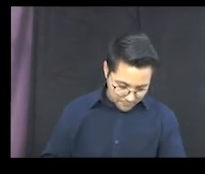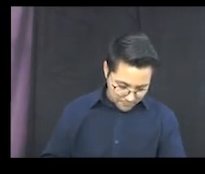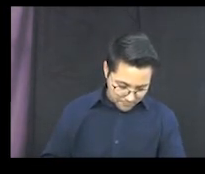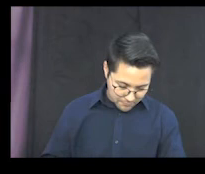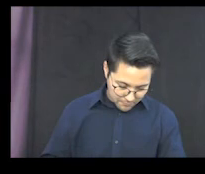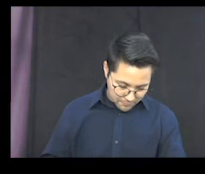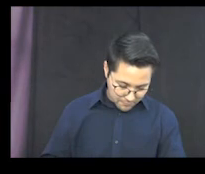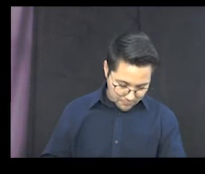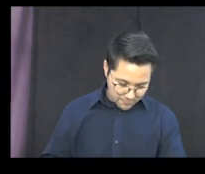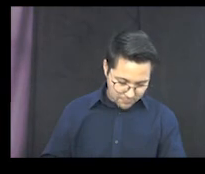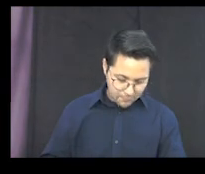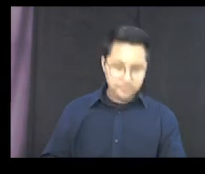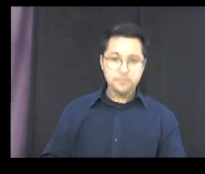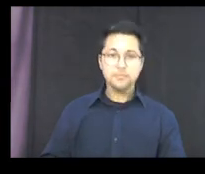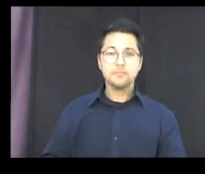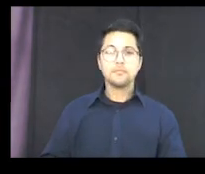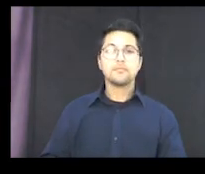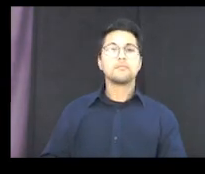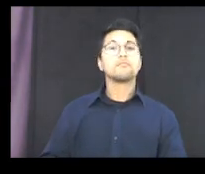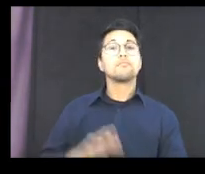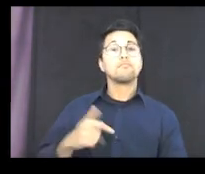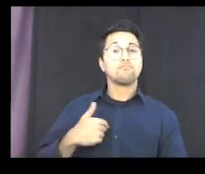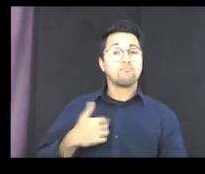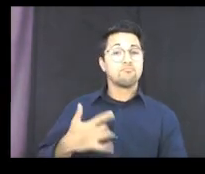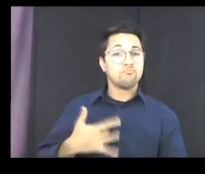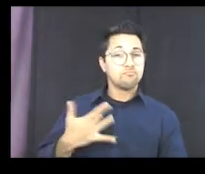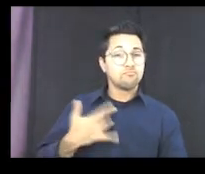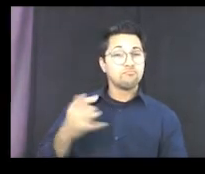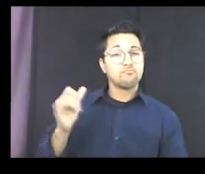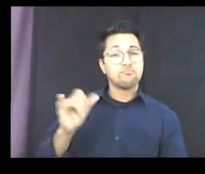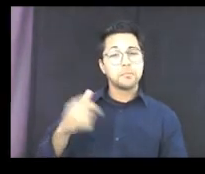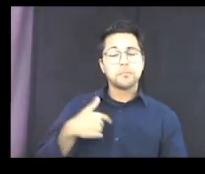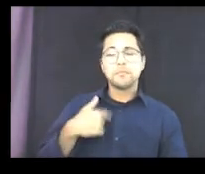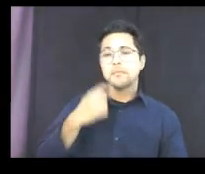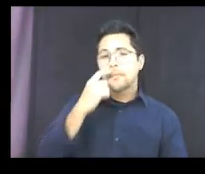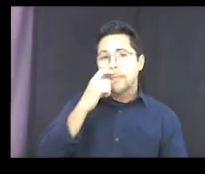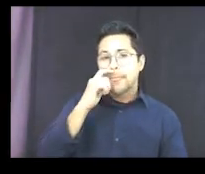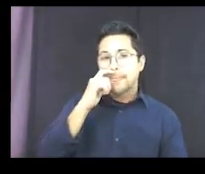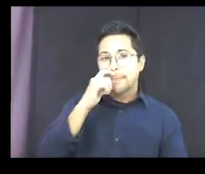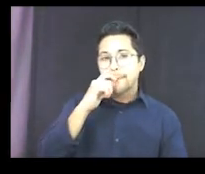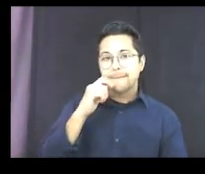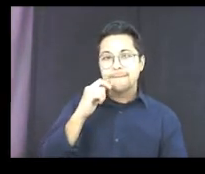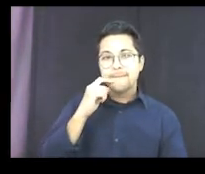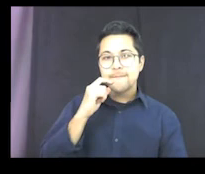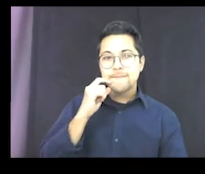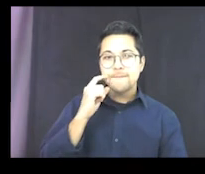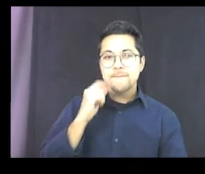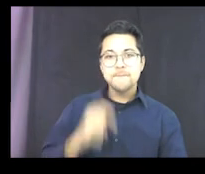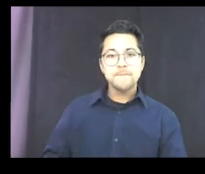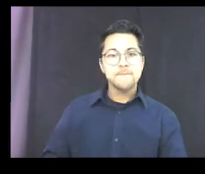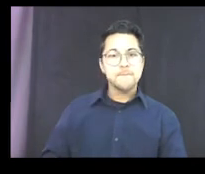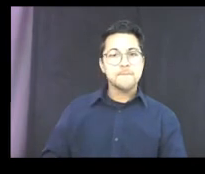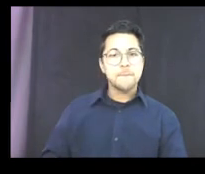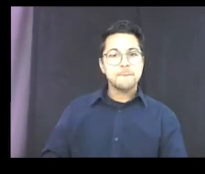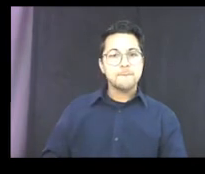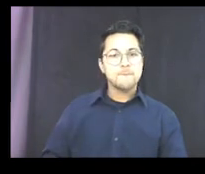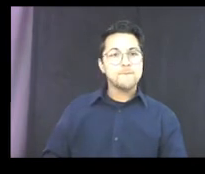I feel like being